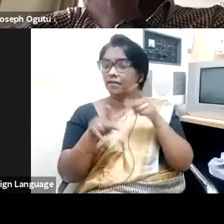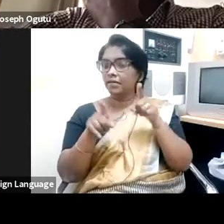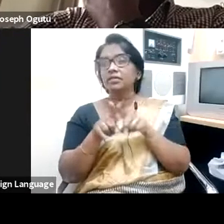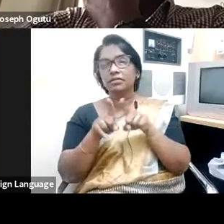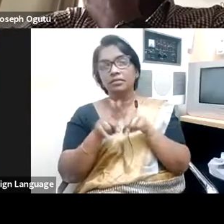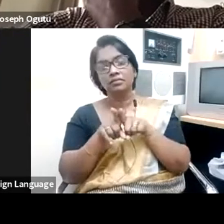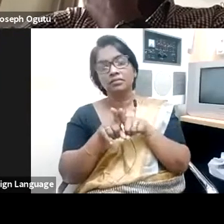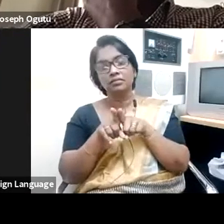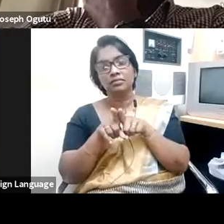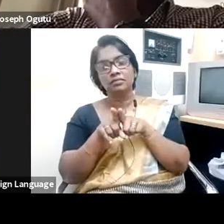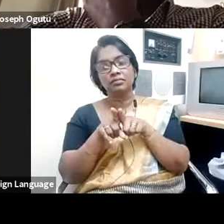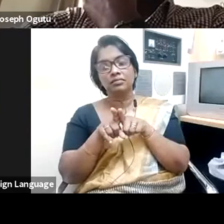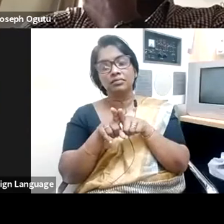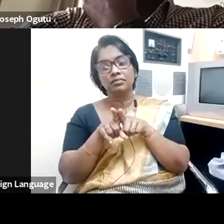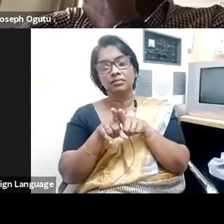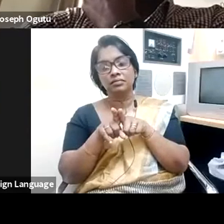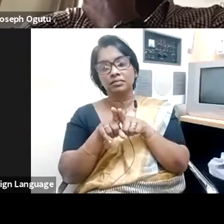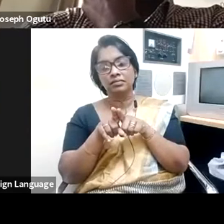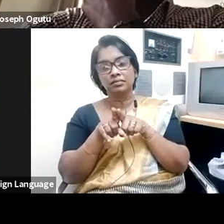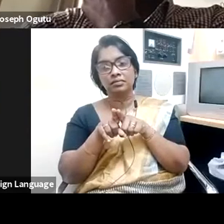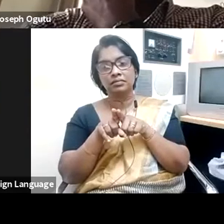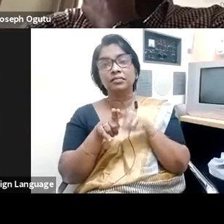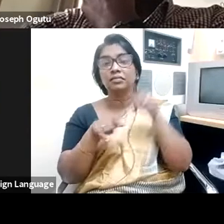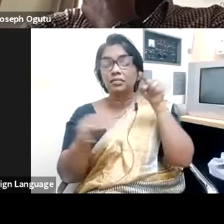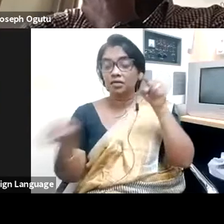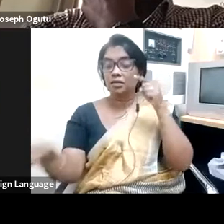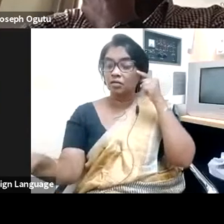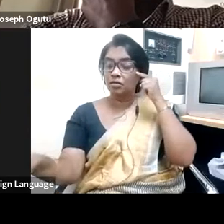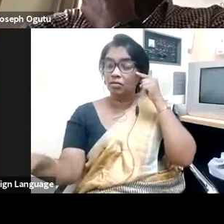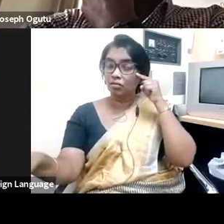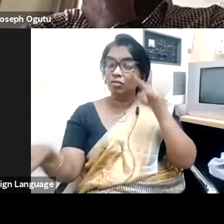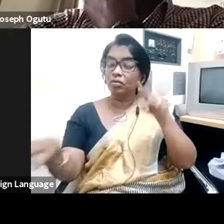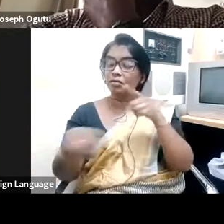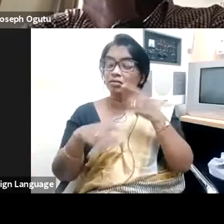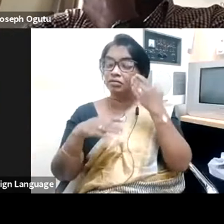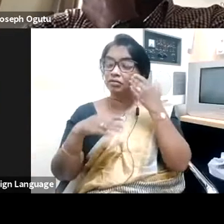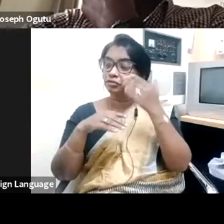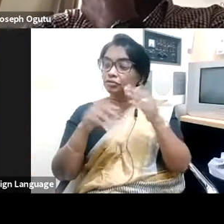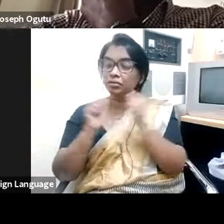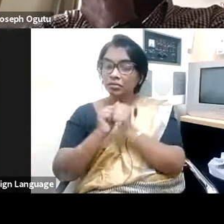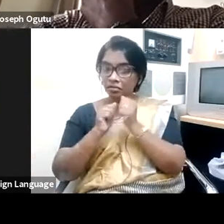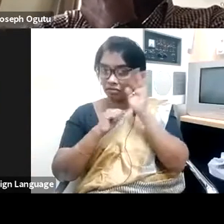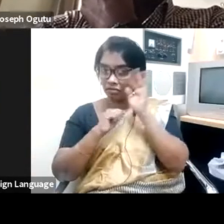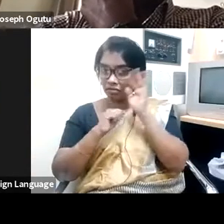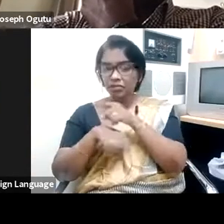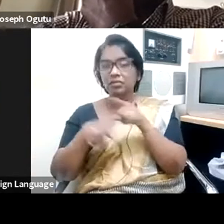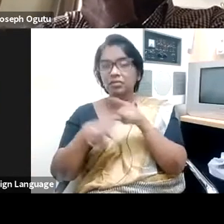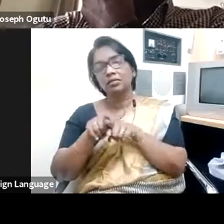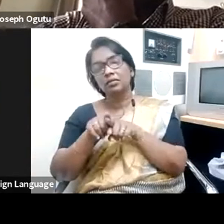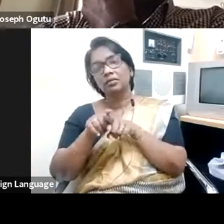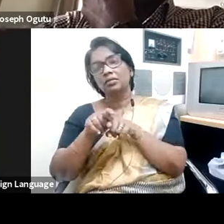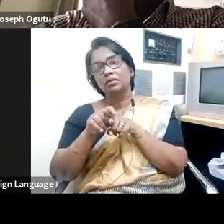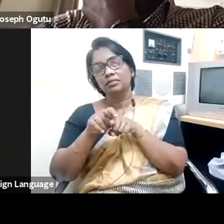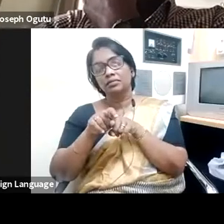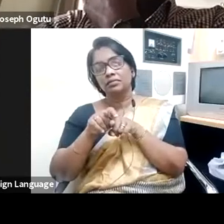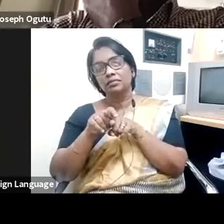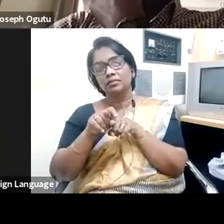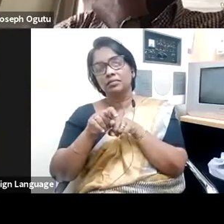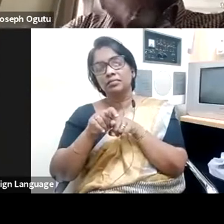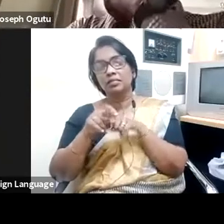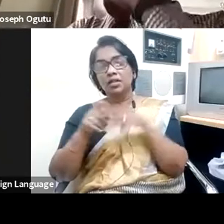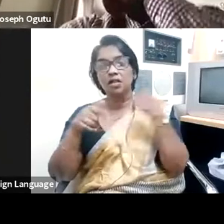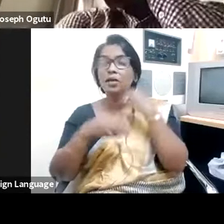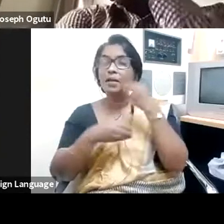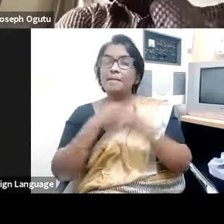at that form of value creation, which is profit plus social purpose, then innovation is going to be important. It's not hard to